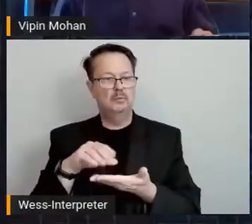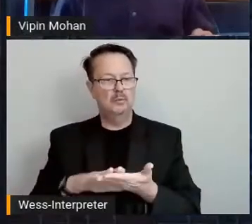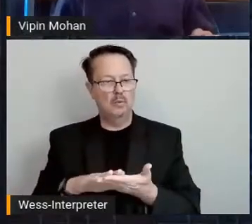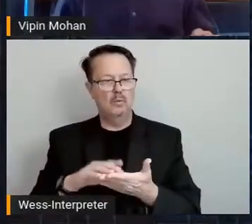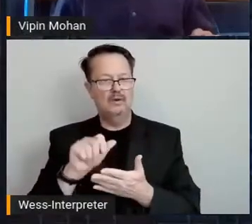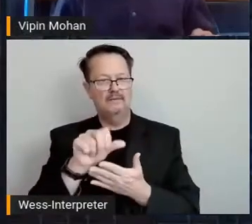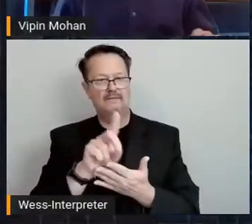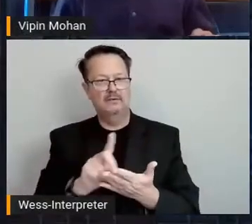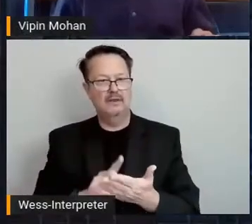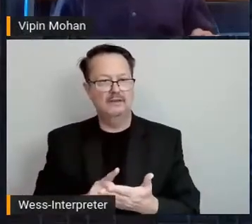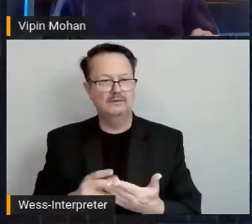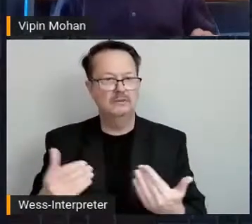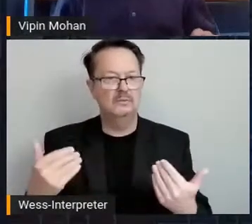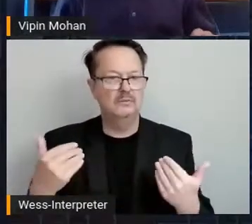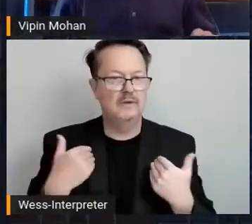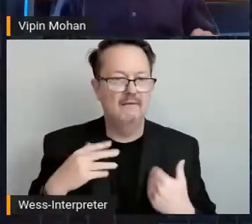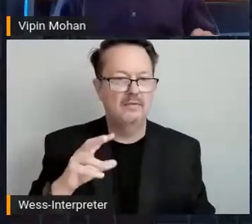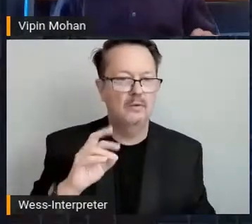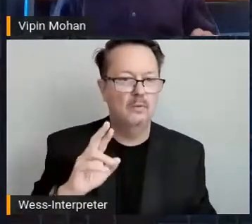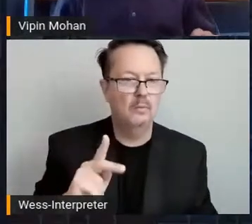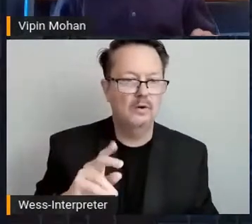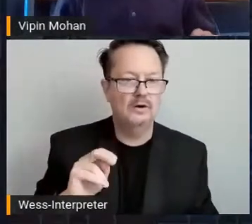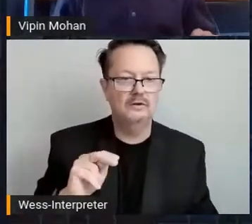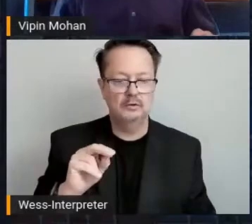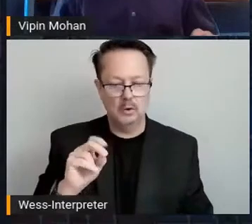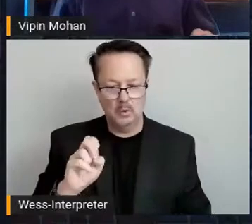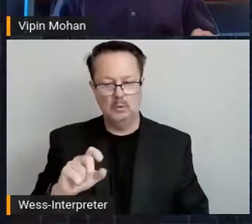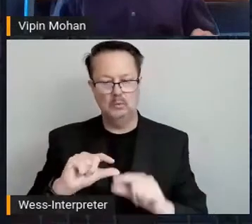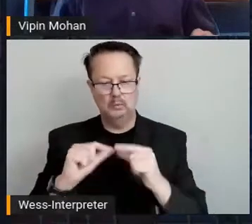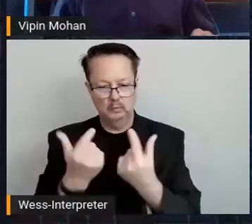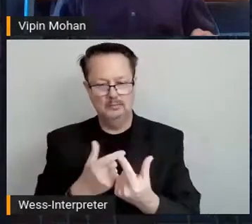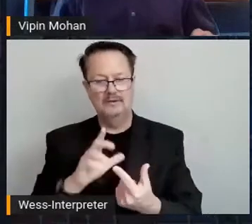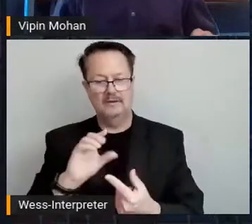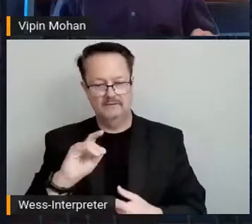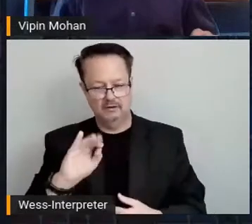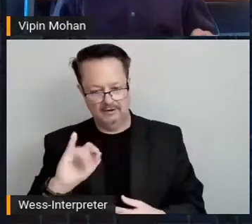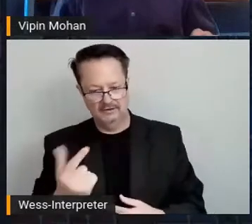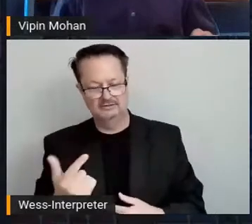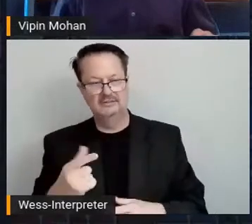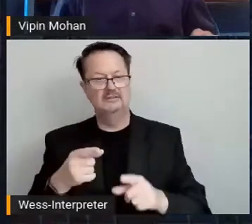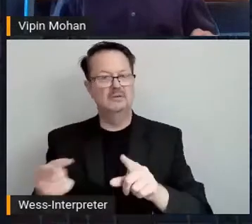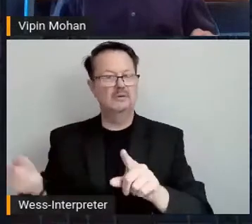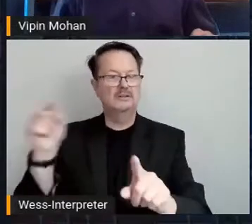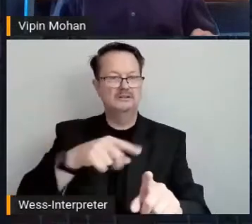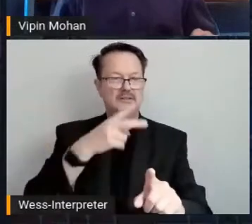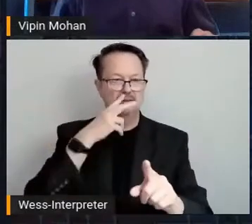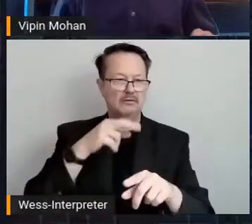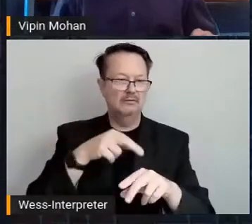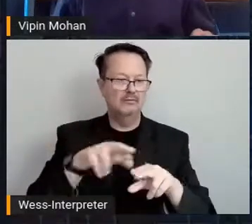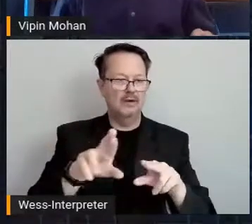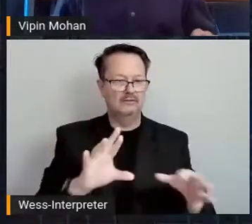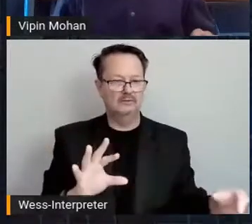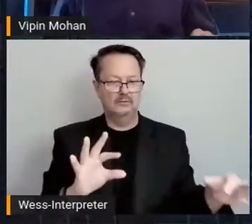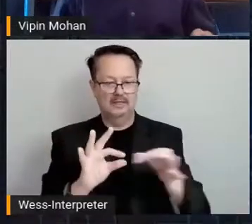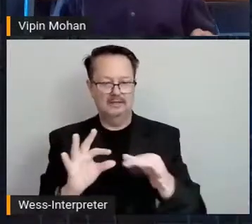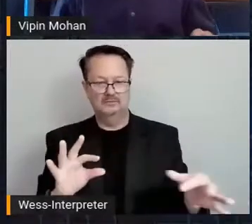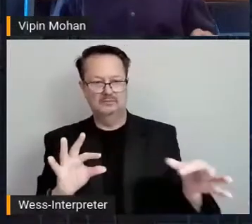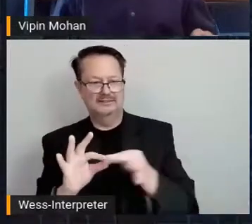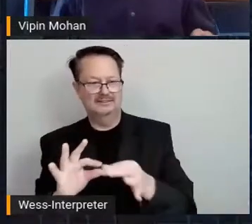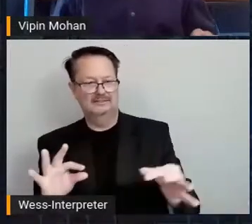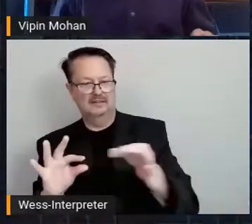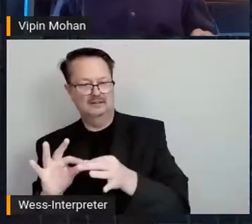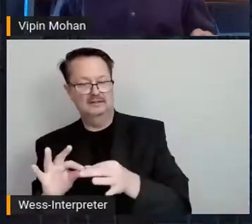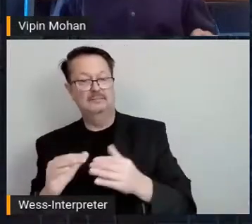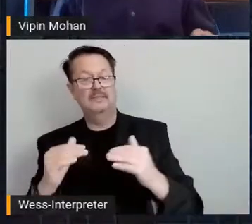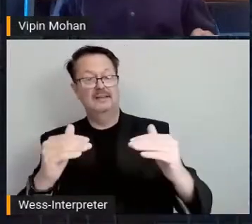node configuration. It counts over there. The vSphere machine config references over there. So the next